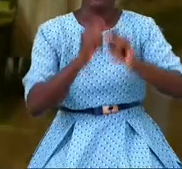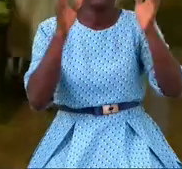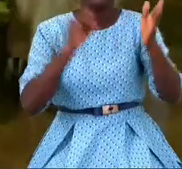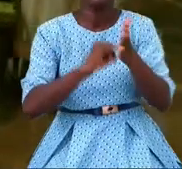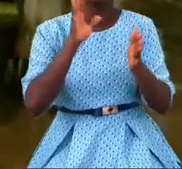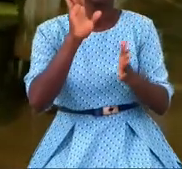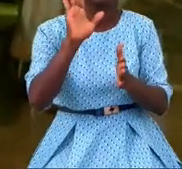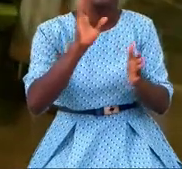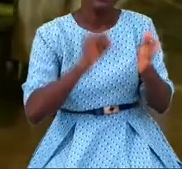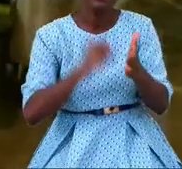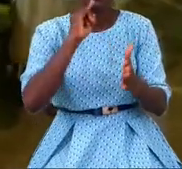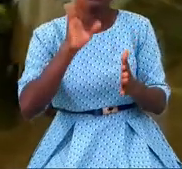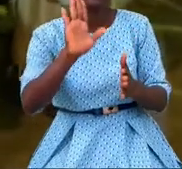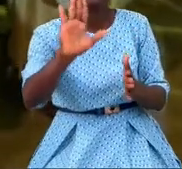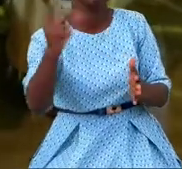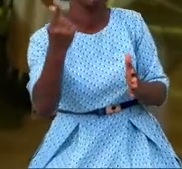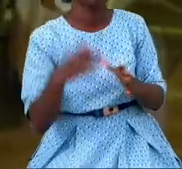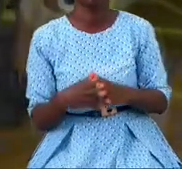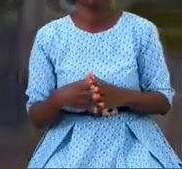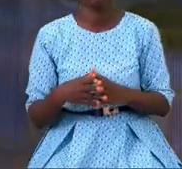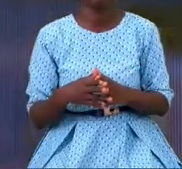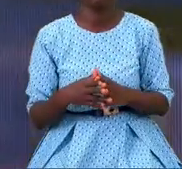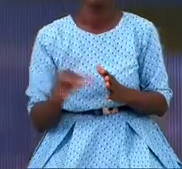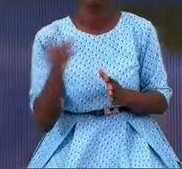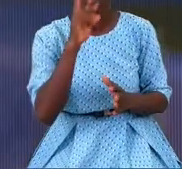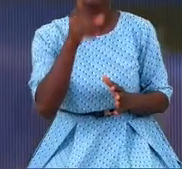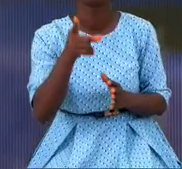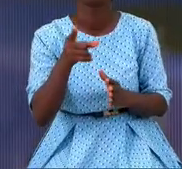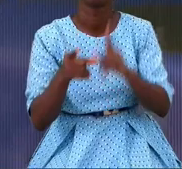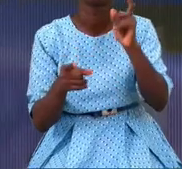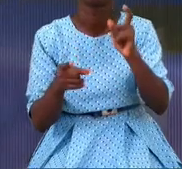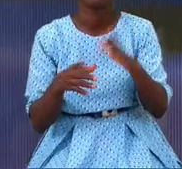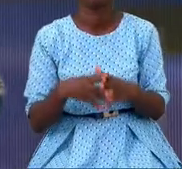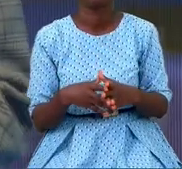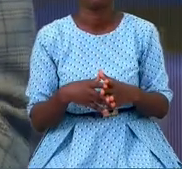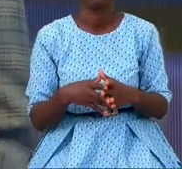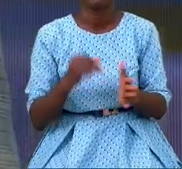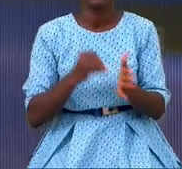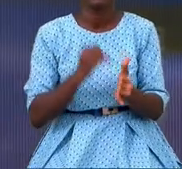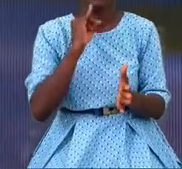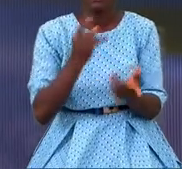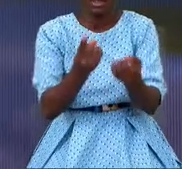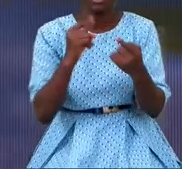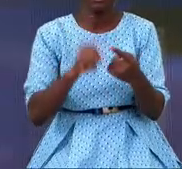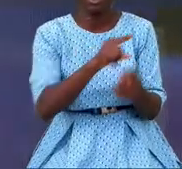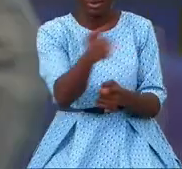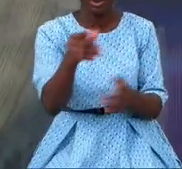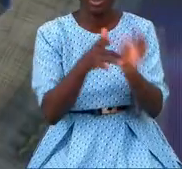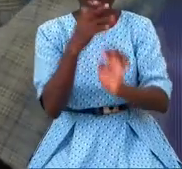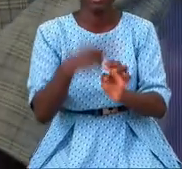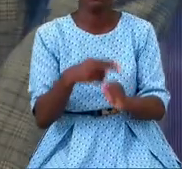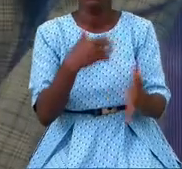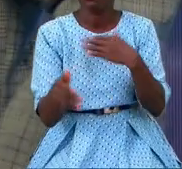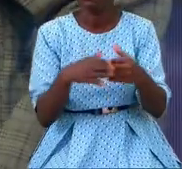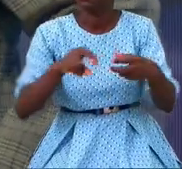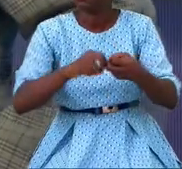Whatever the challenge, whatever the sickness, whatever load you're carrying, the